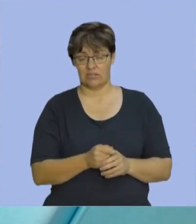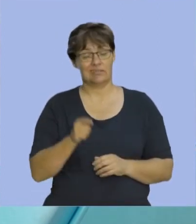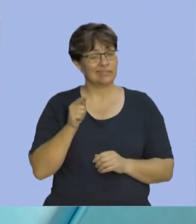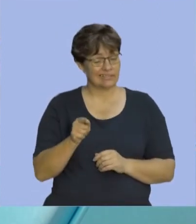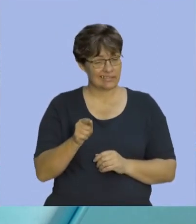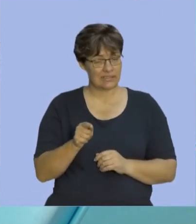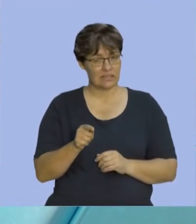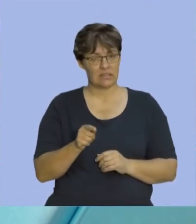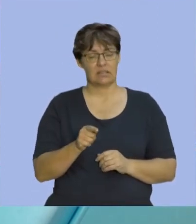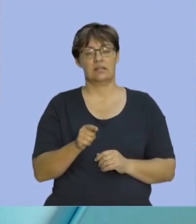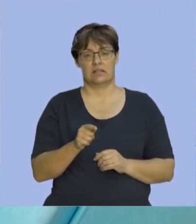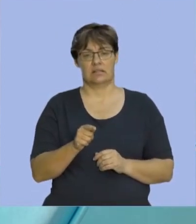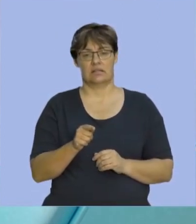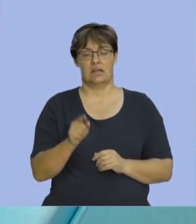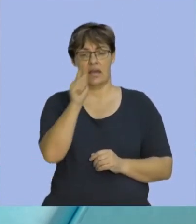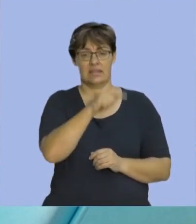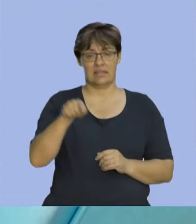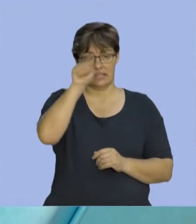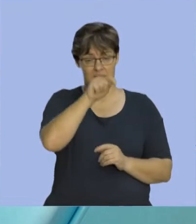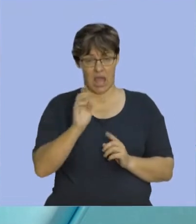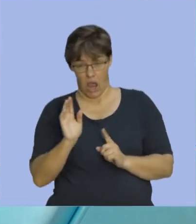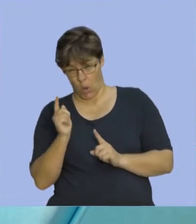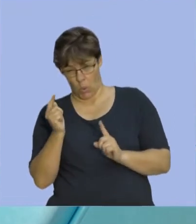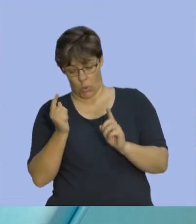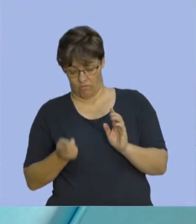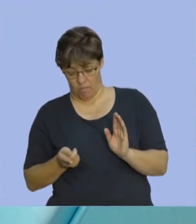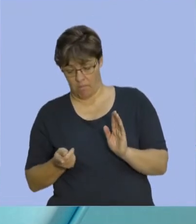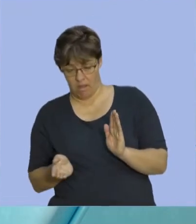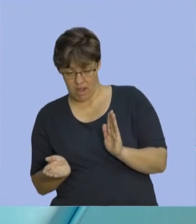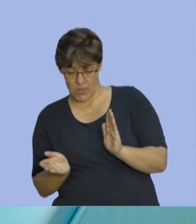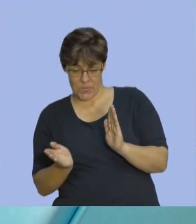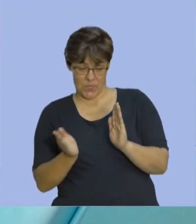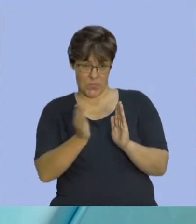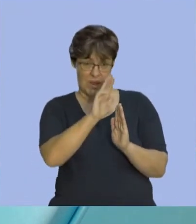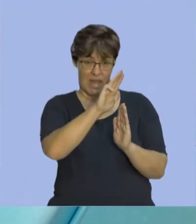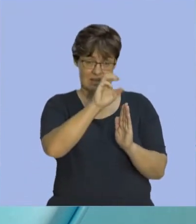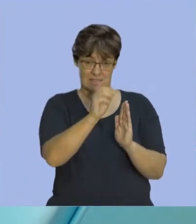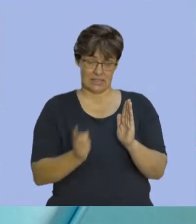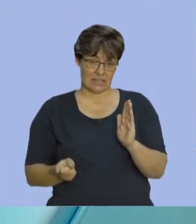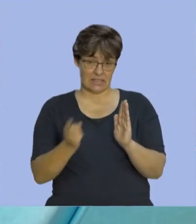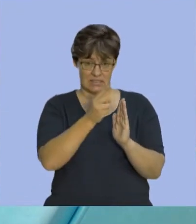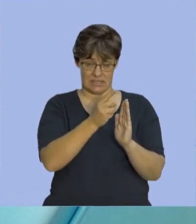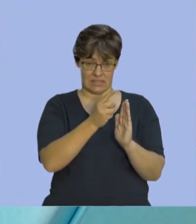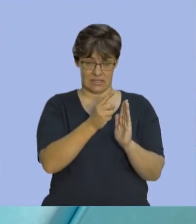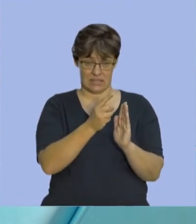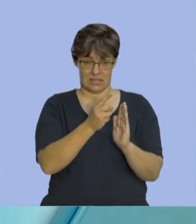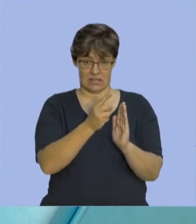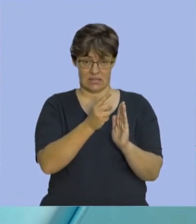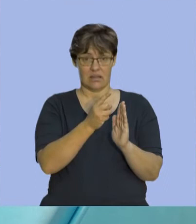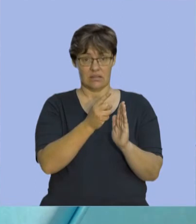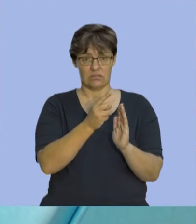we normally say with this one, as theta is approaching 90 degrees from the left, the value of